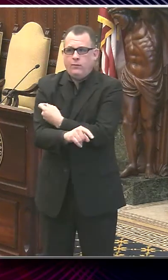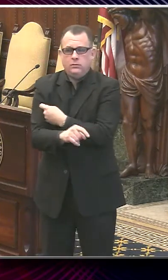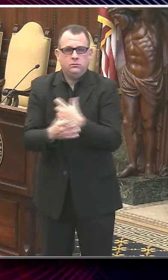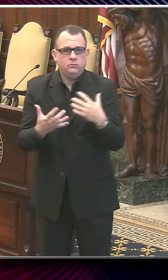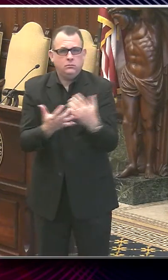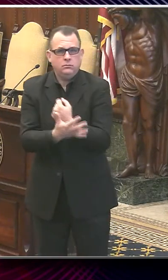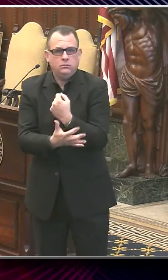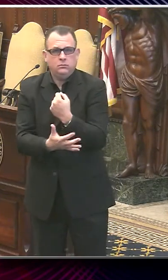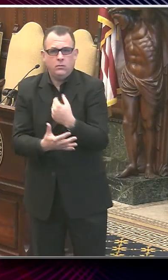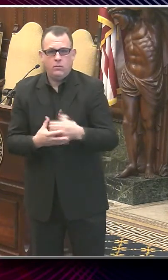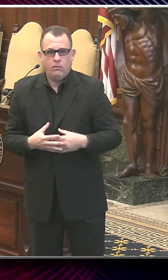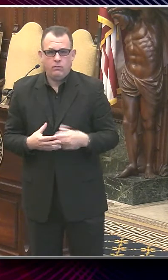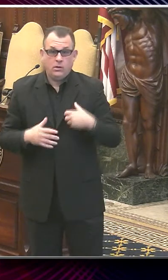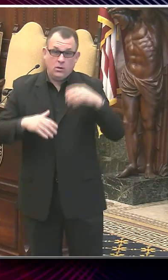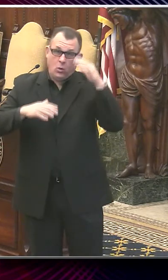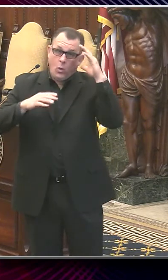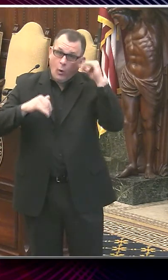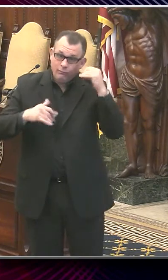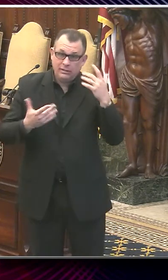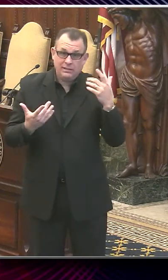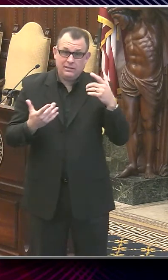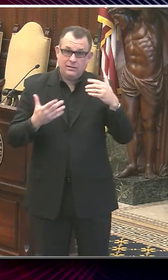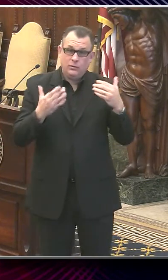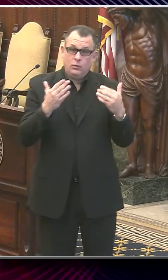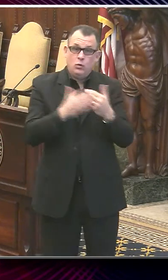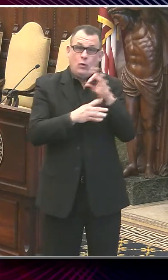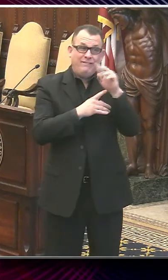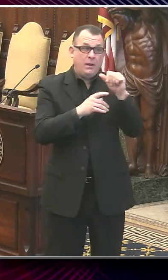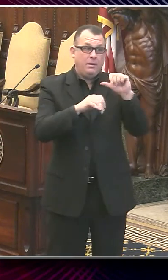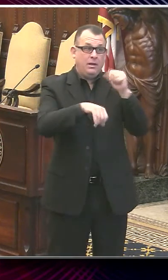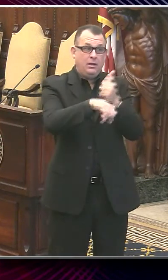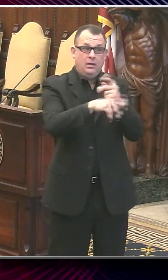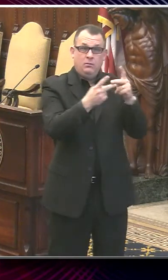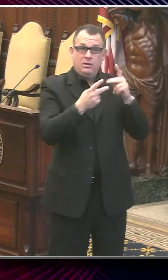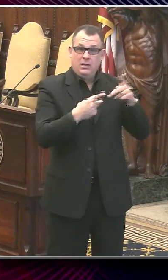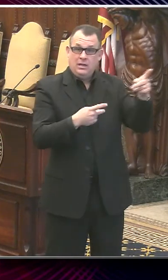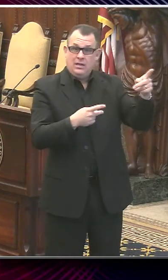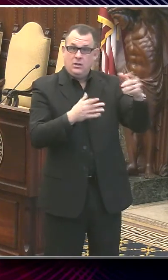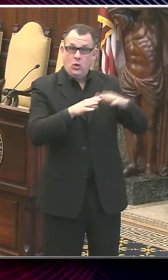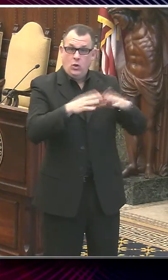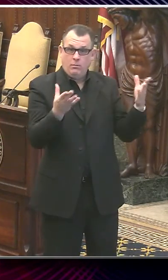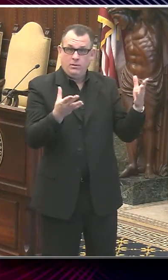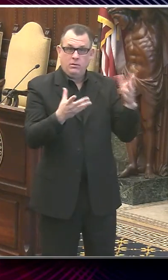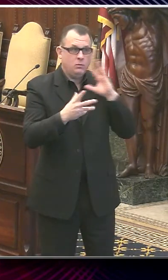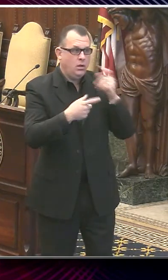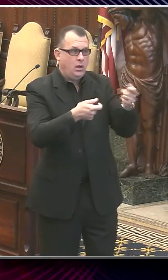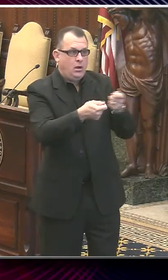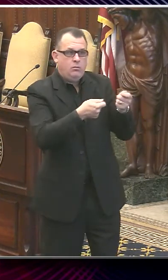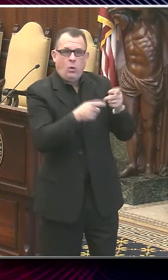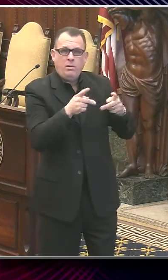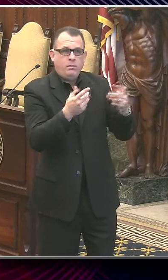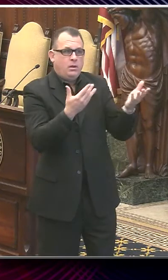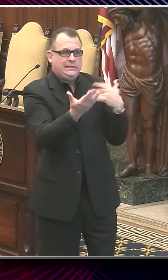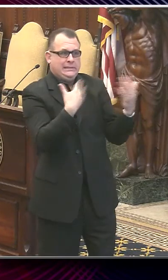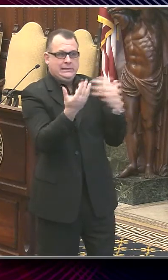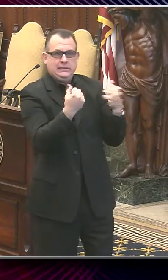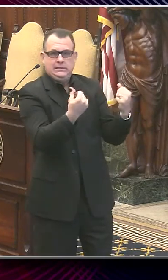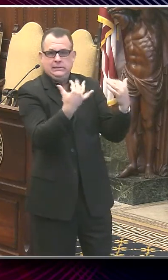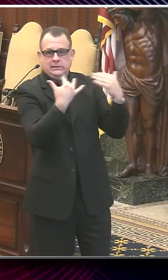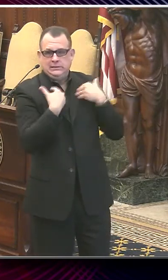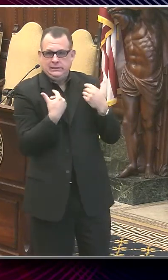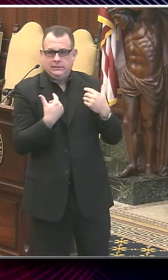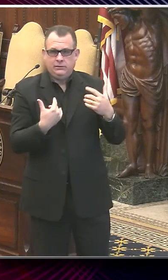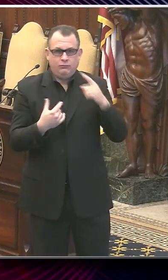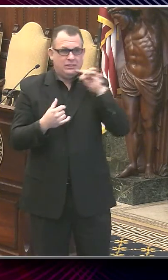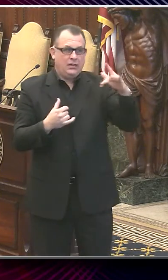hopeful that this site can help close the gap between Hispanics and non-Hispanics. It's really at the heart of the Hispanic